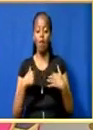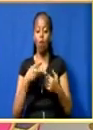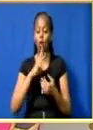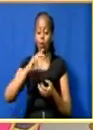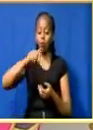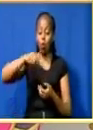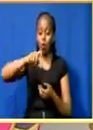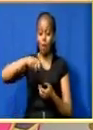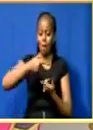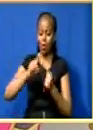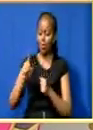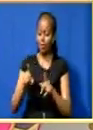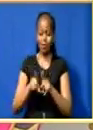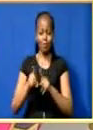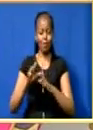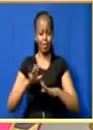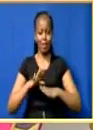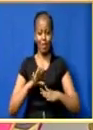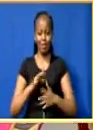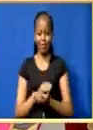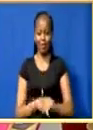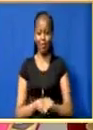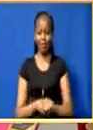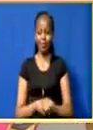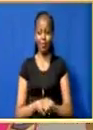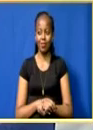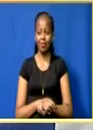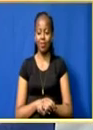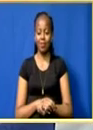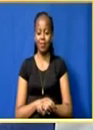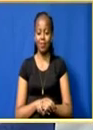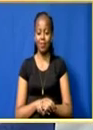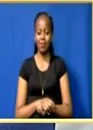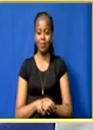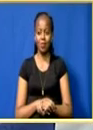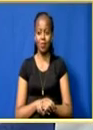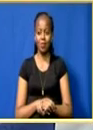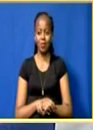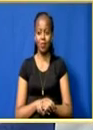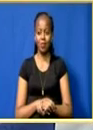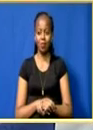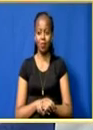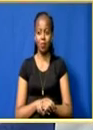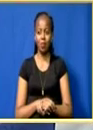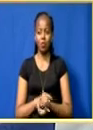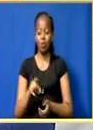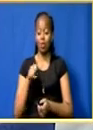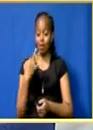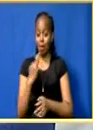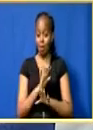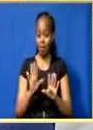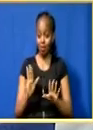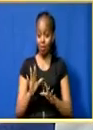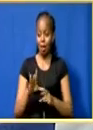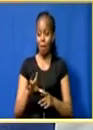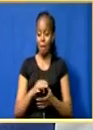right. No, but you know, this is running enough. So under a tap. Yes. Uh-huh. Okay. We need only three. Should I take